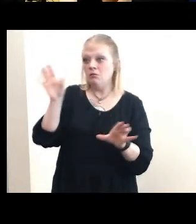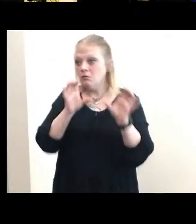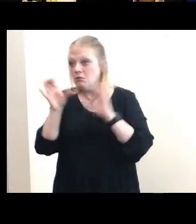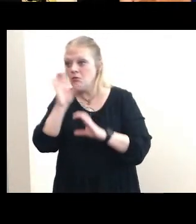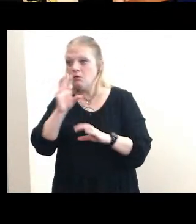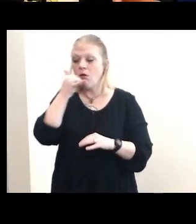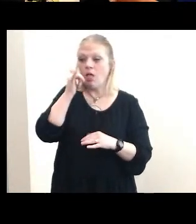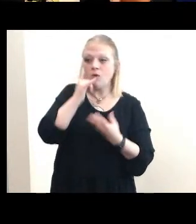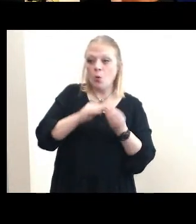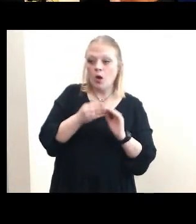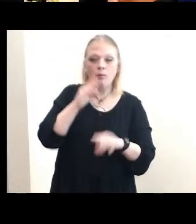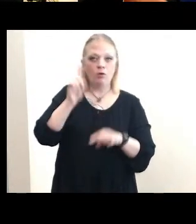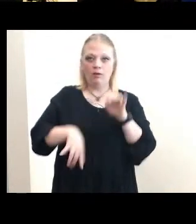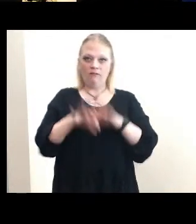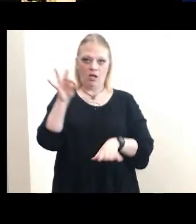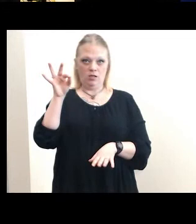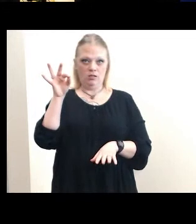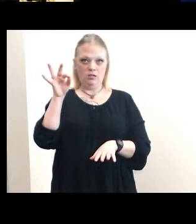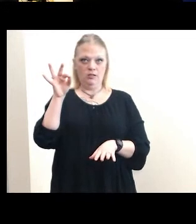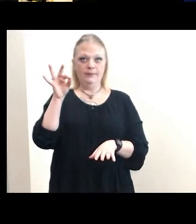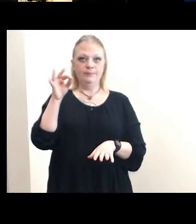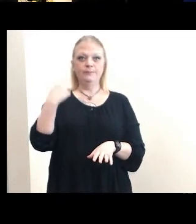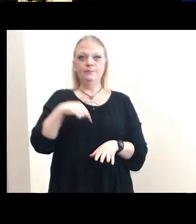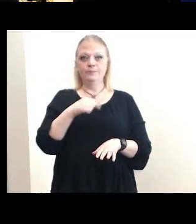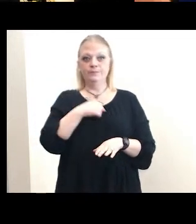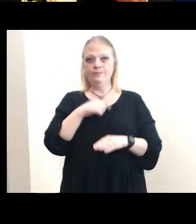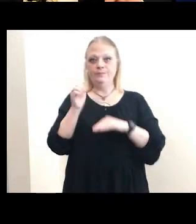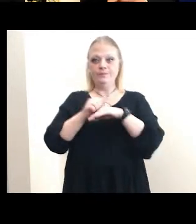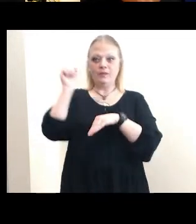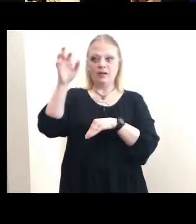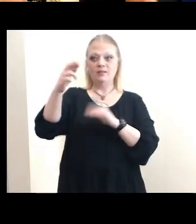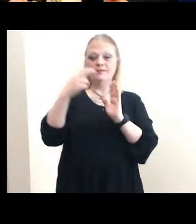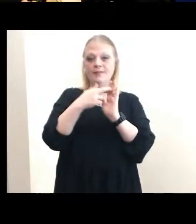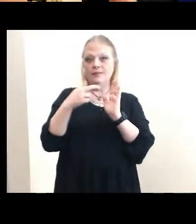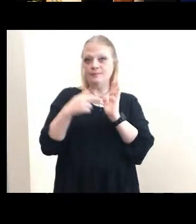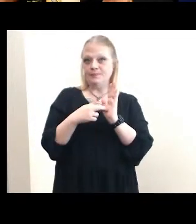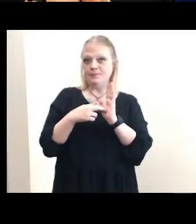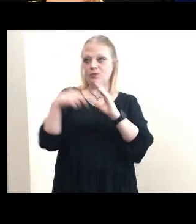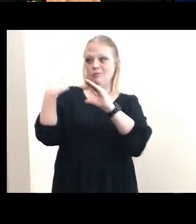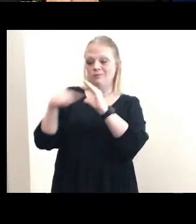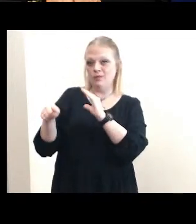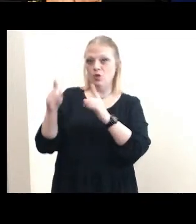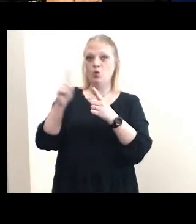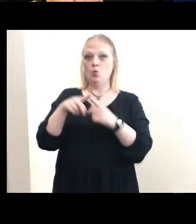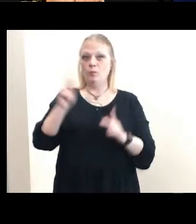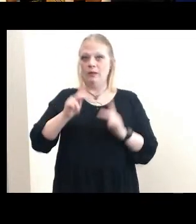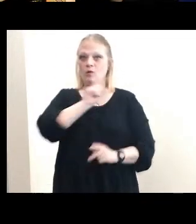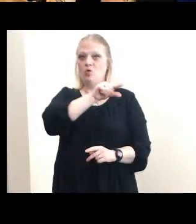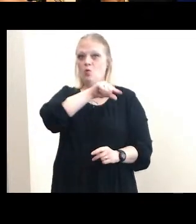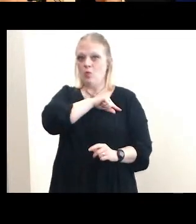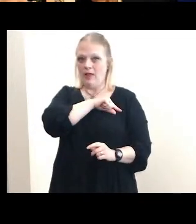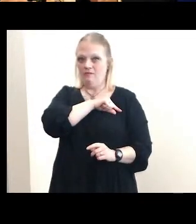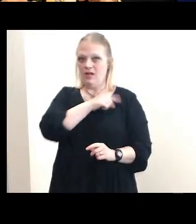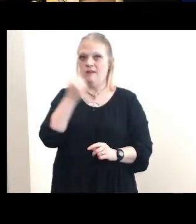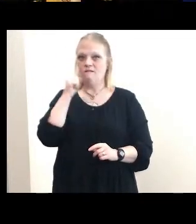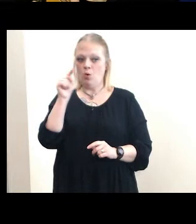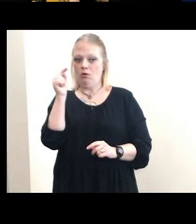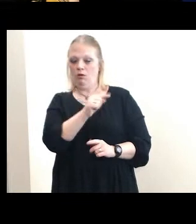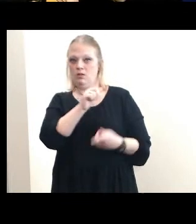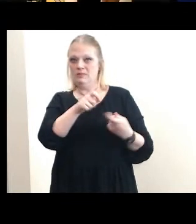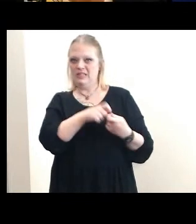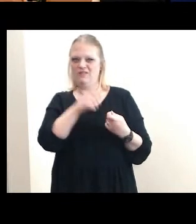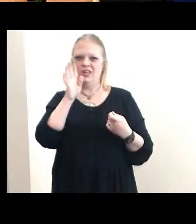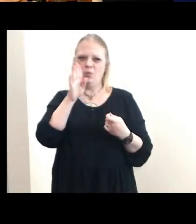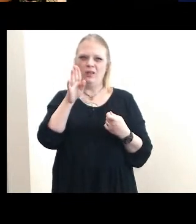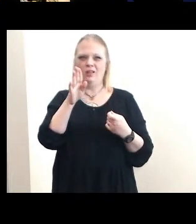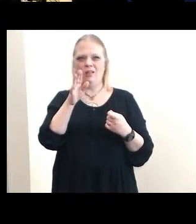phone number, you didn't find it. We sent out registration links to individuals who qualified for that. I'm going to go